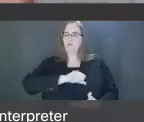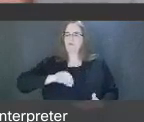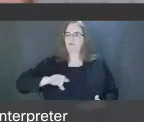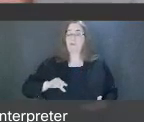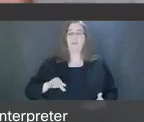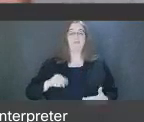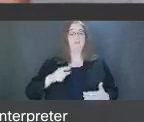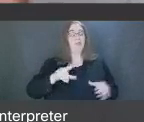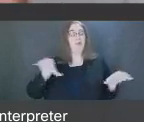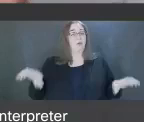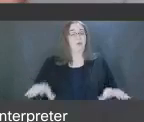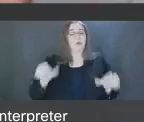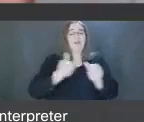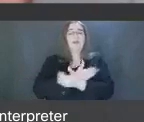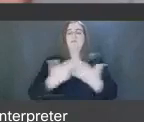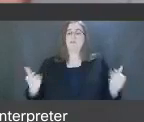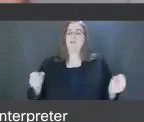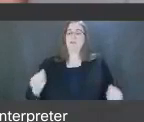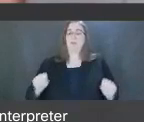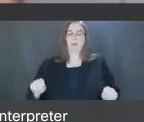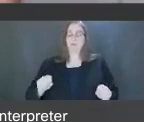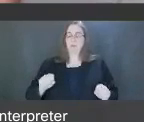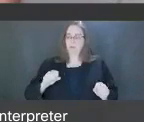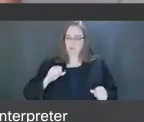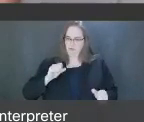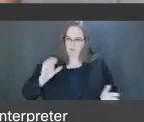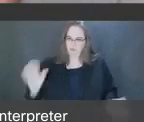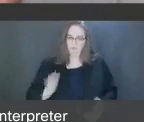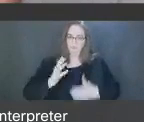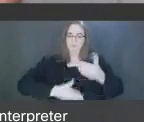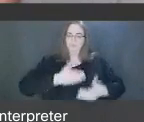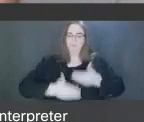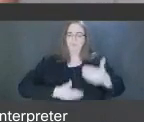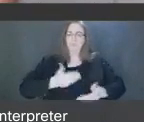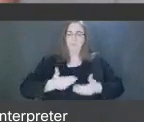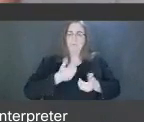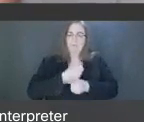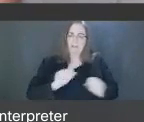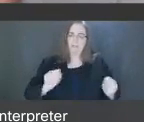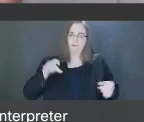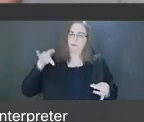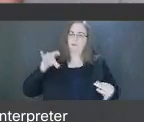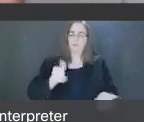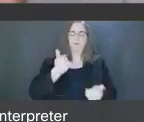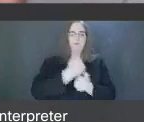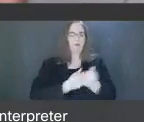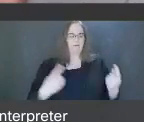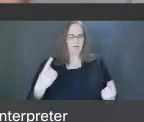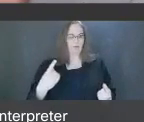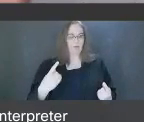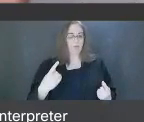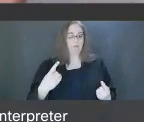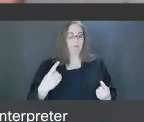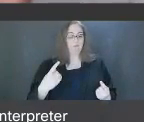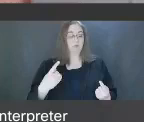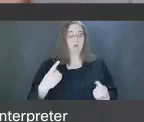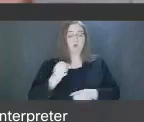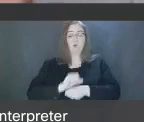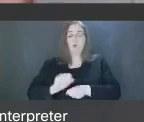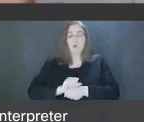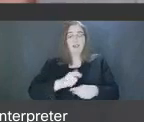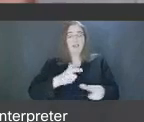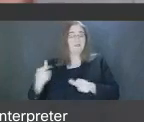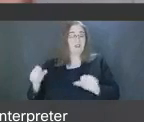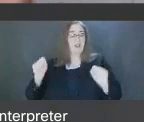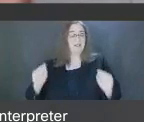doing everything they can to keep this process safe and smooth for everyone. We are working as fast as we